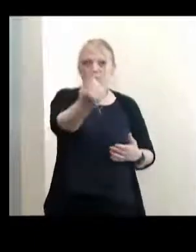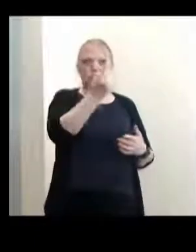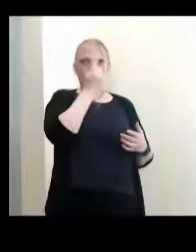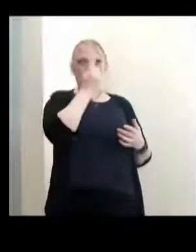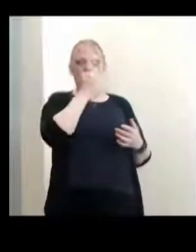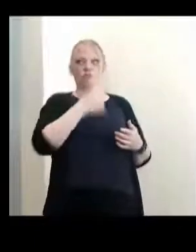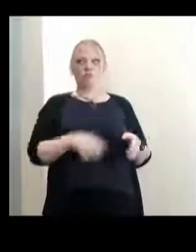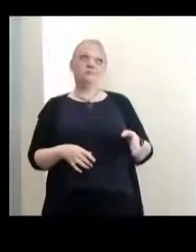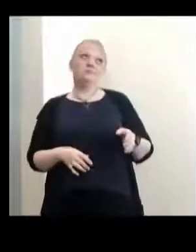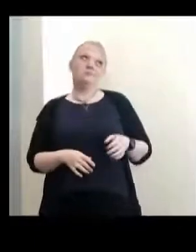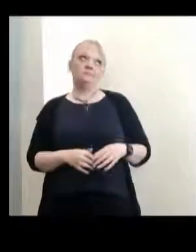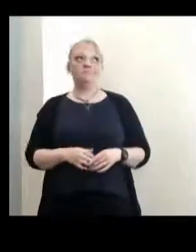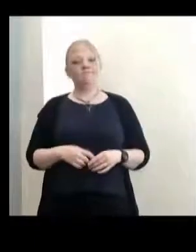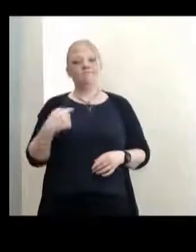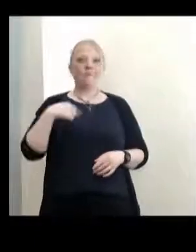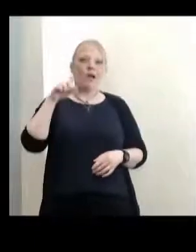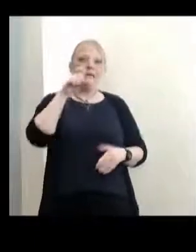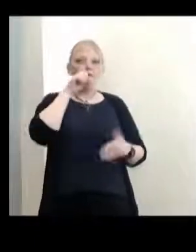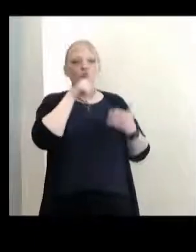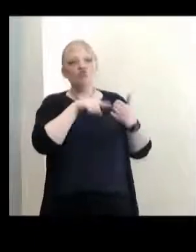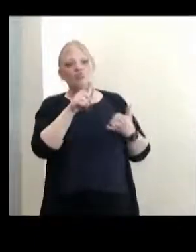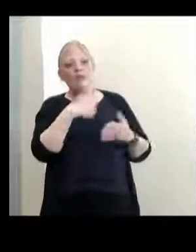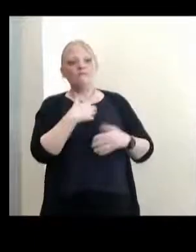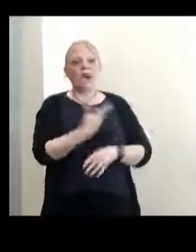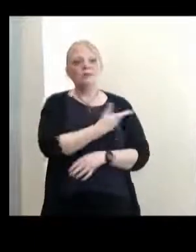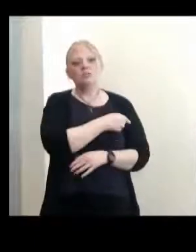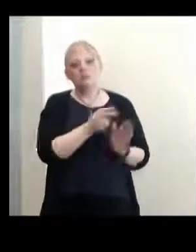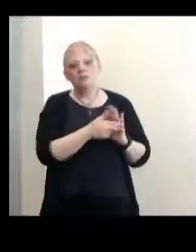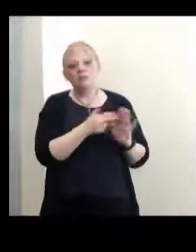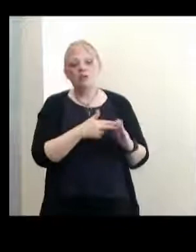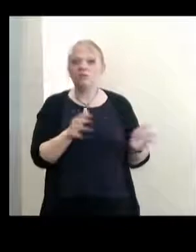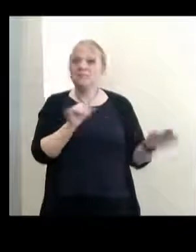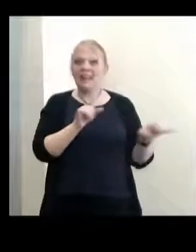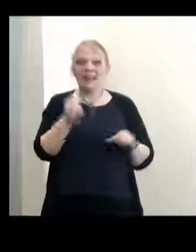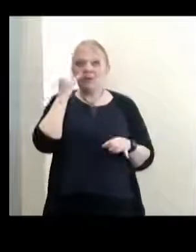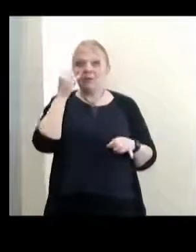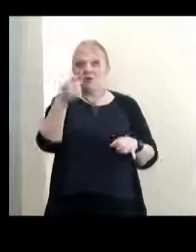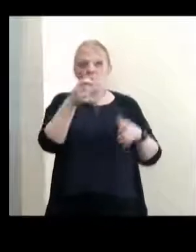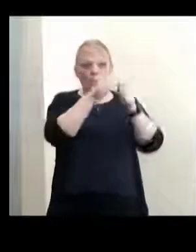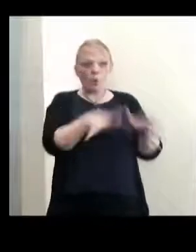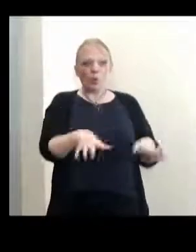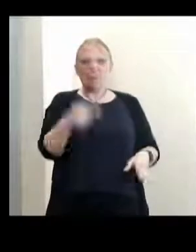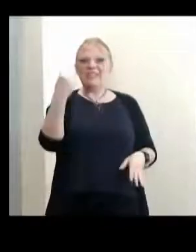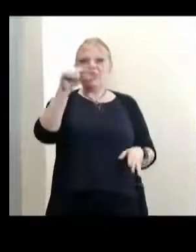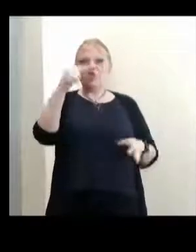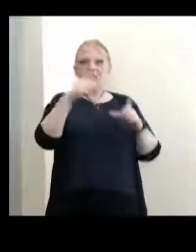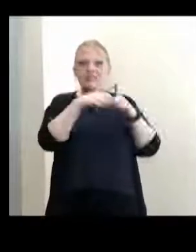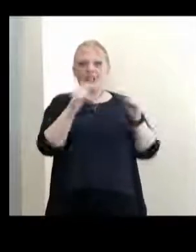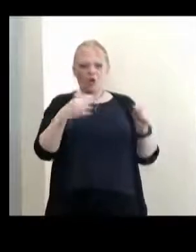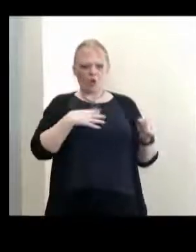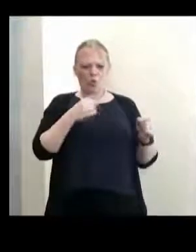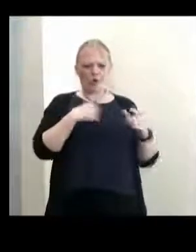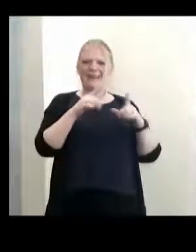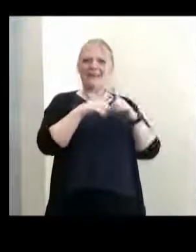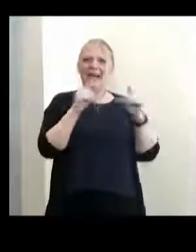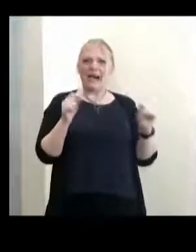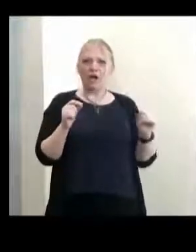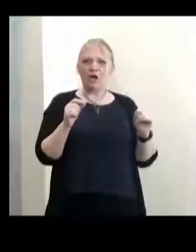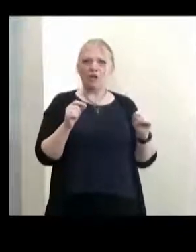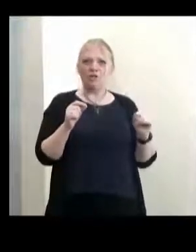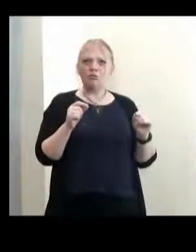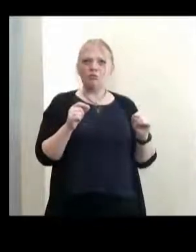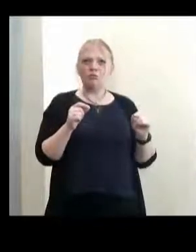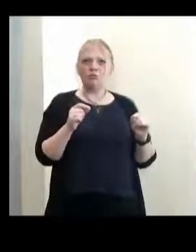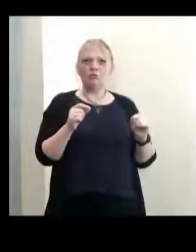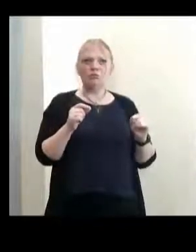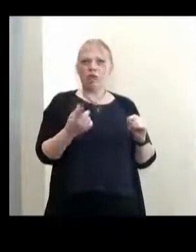said, hey, I need to check on my vaccine status. That's like we said, if you lose your green card, your white card, you can come talk to us in